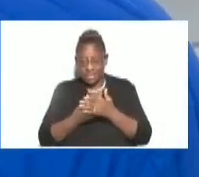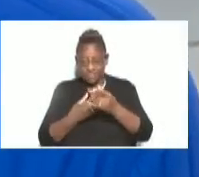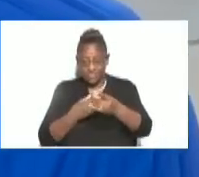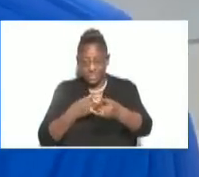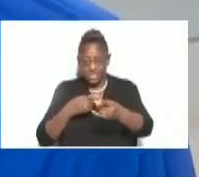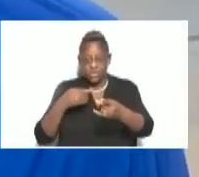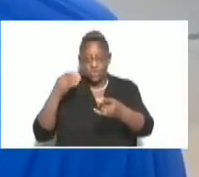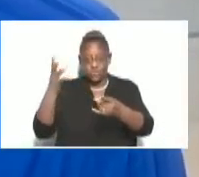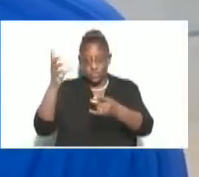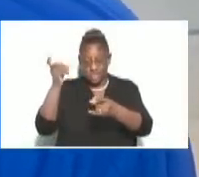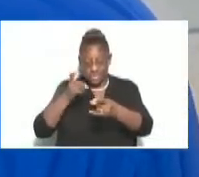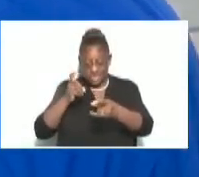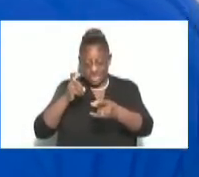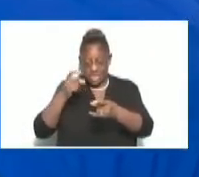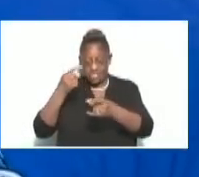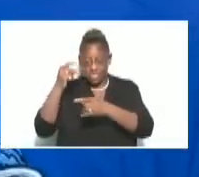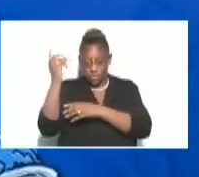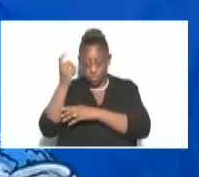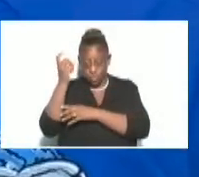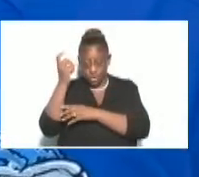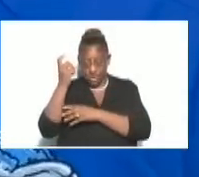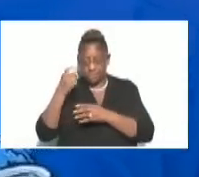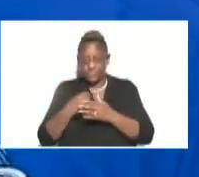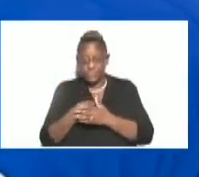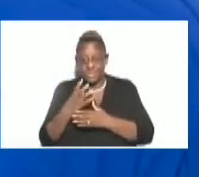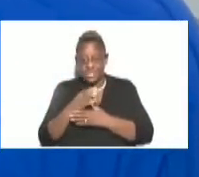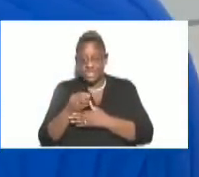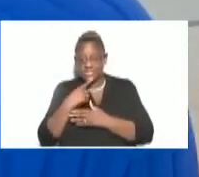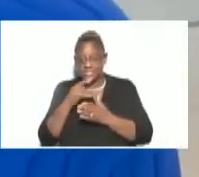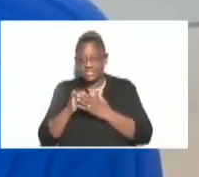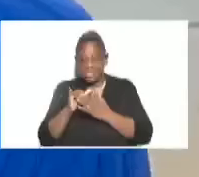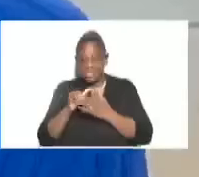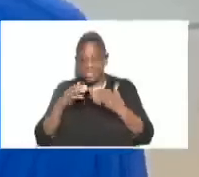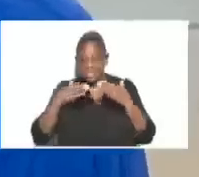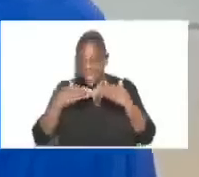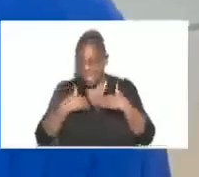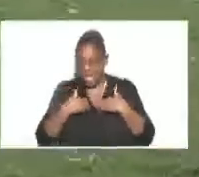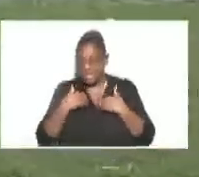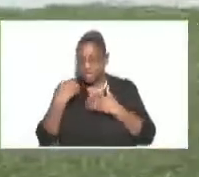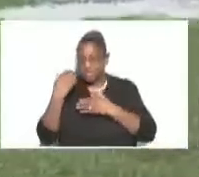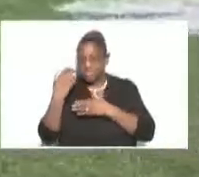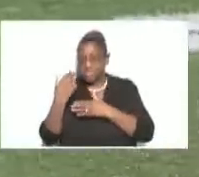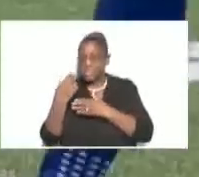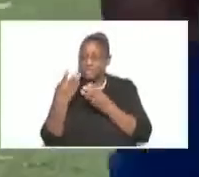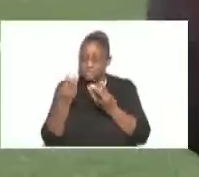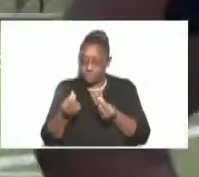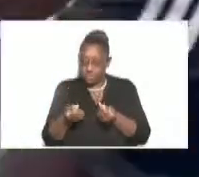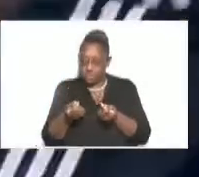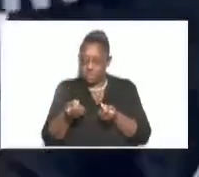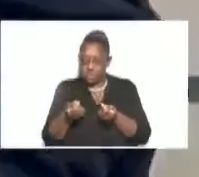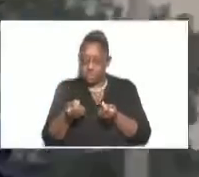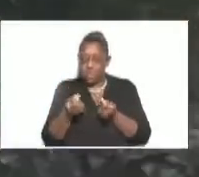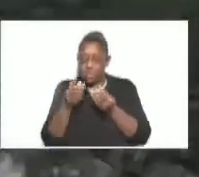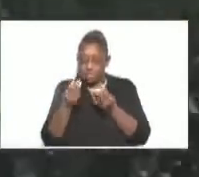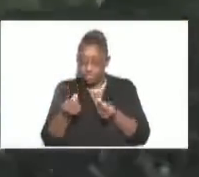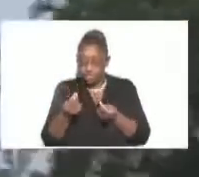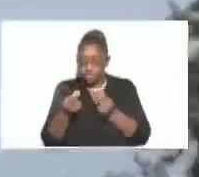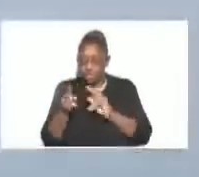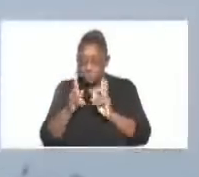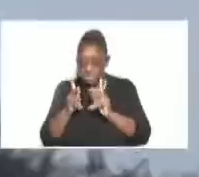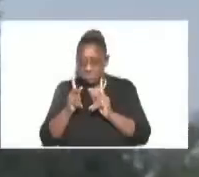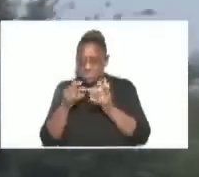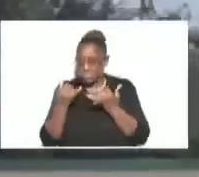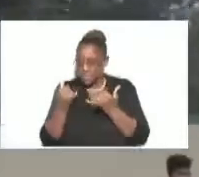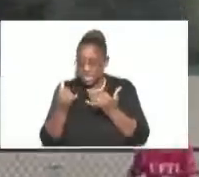get the W, and that we were a few players down, whether it was international duty or injury. You know, someone had to step up, and